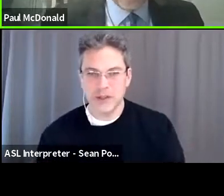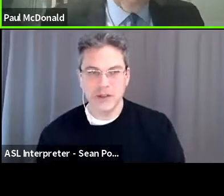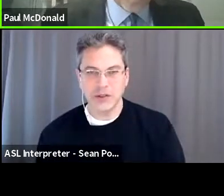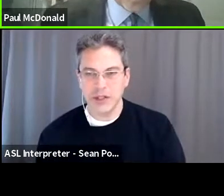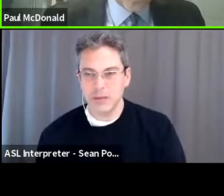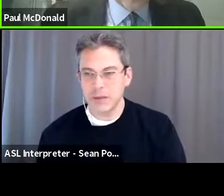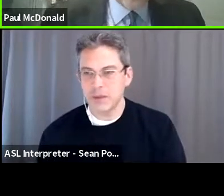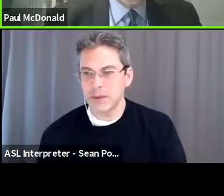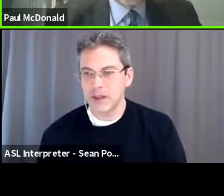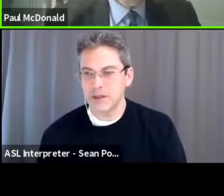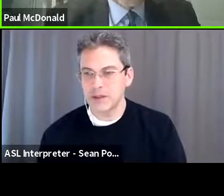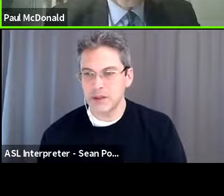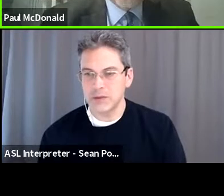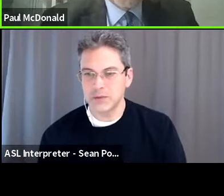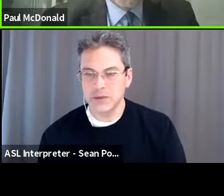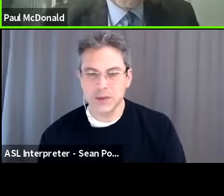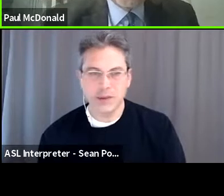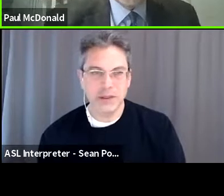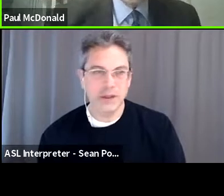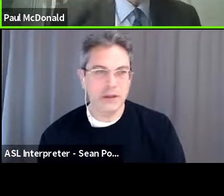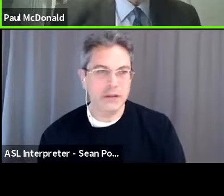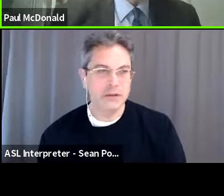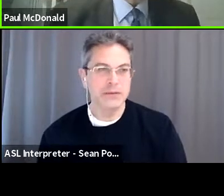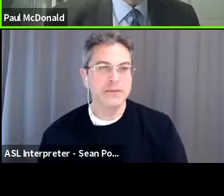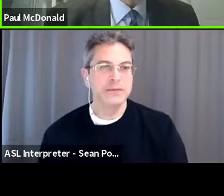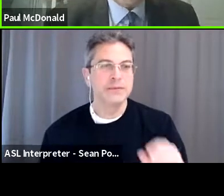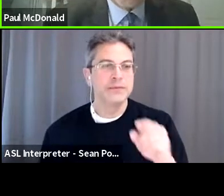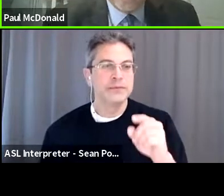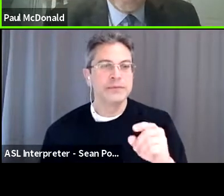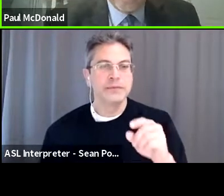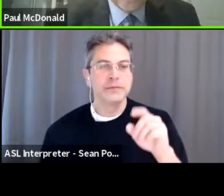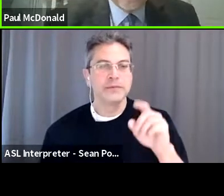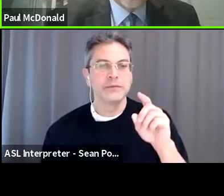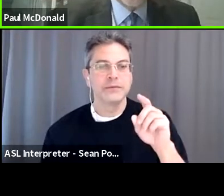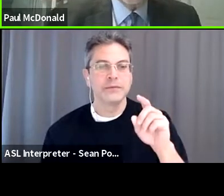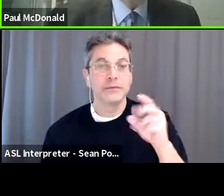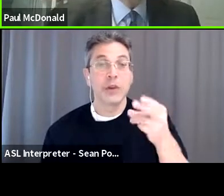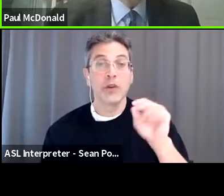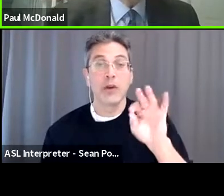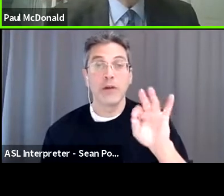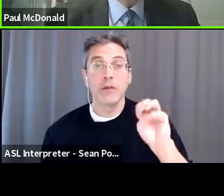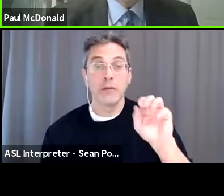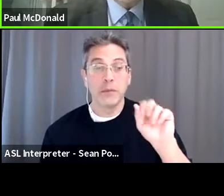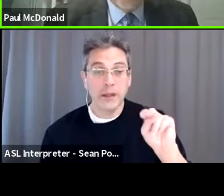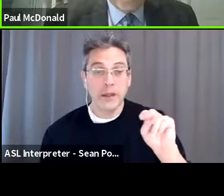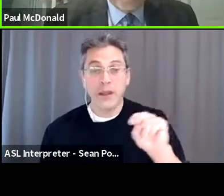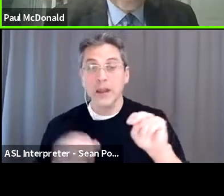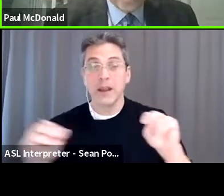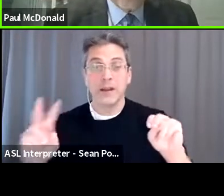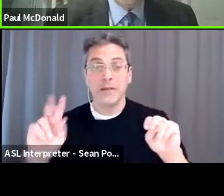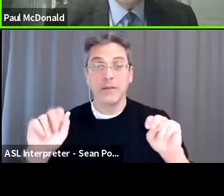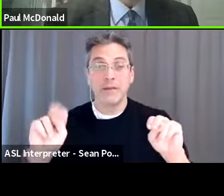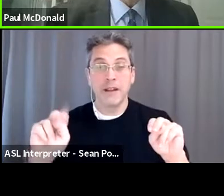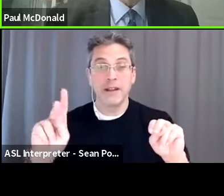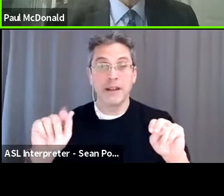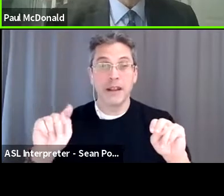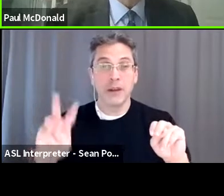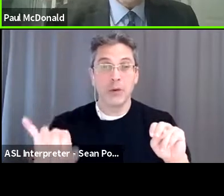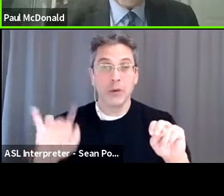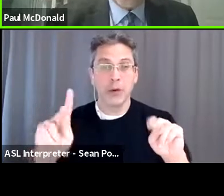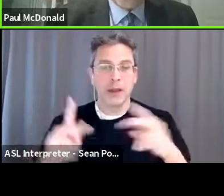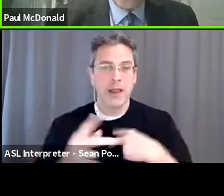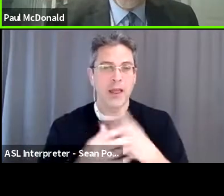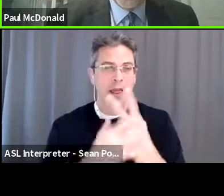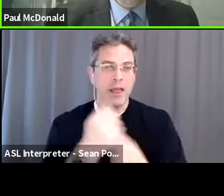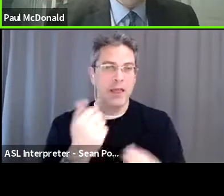Thank you very much, Professor Hoffman and Dr. Rogers Van Katwick, for your remarks and inspiring leadership through